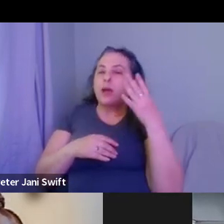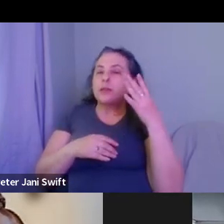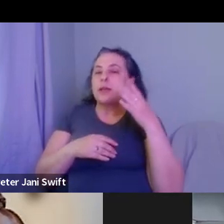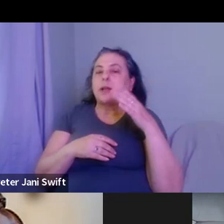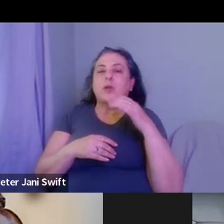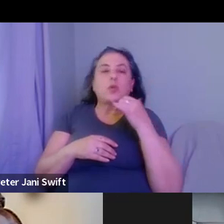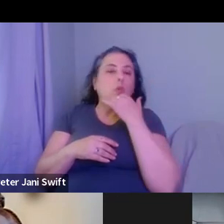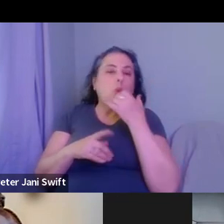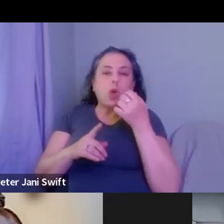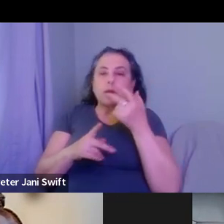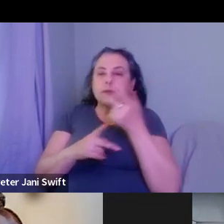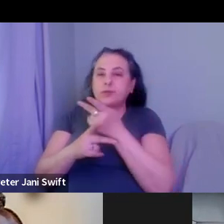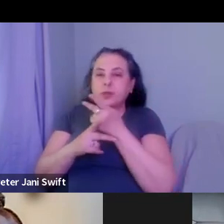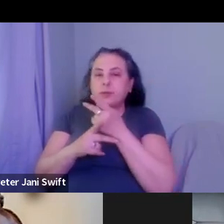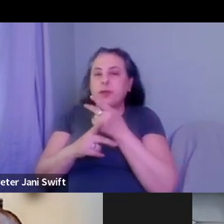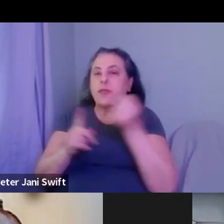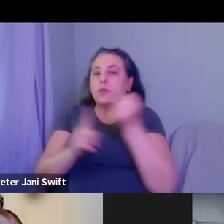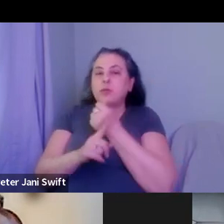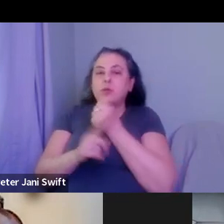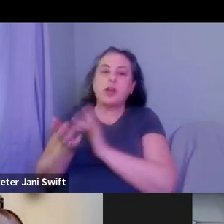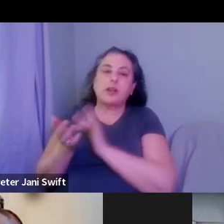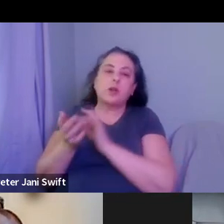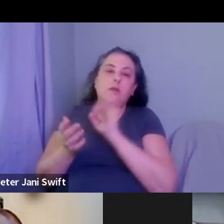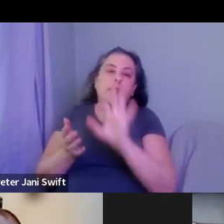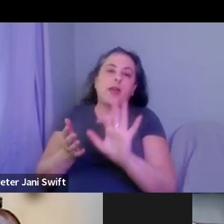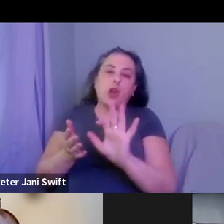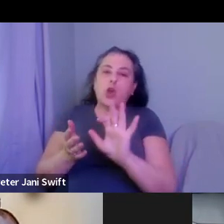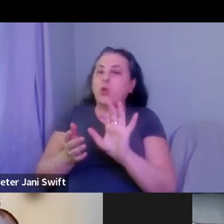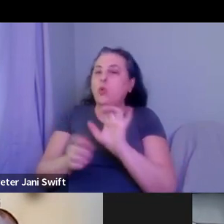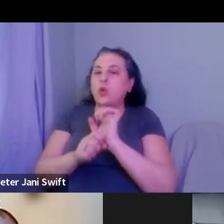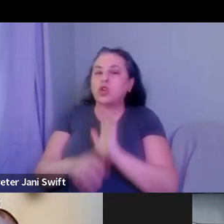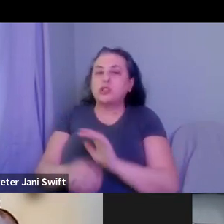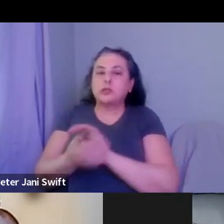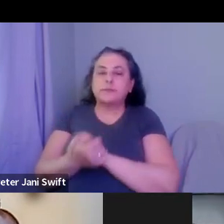mistreatment or abuse and exploitation of their workers?